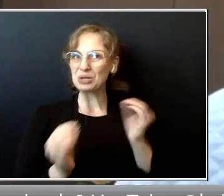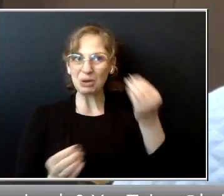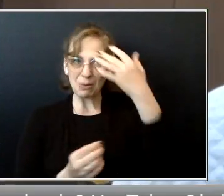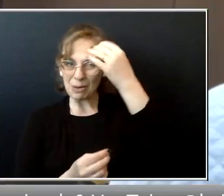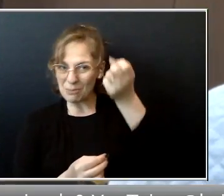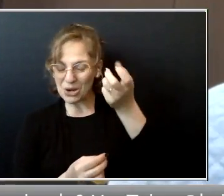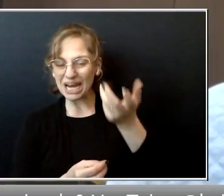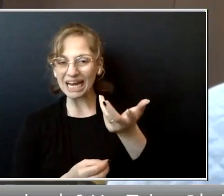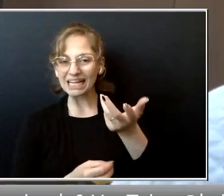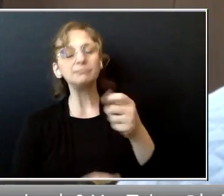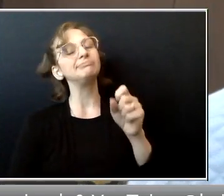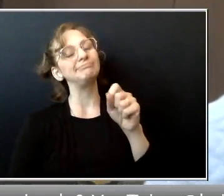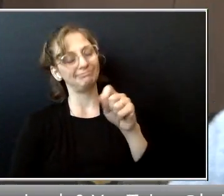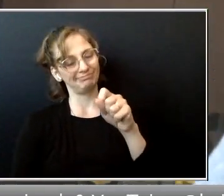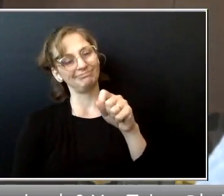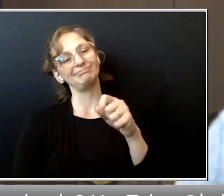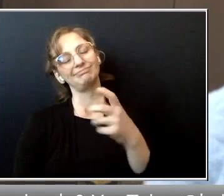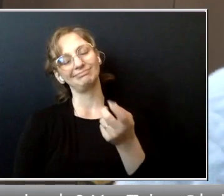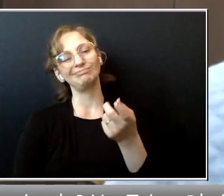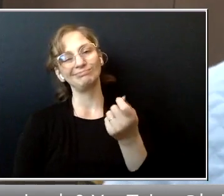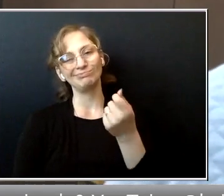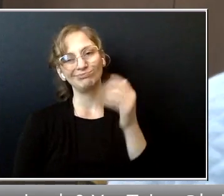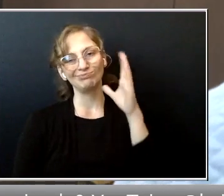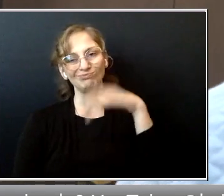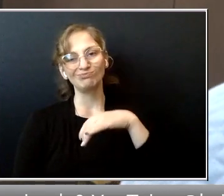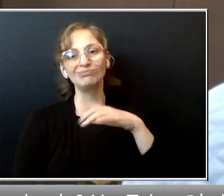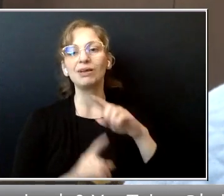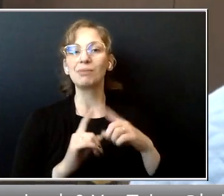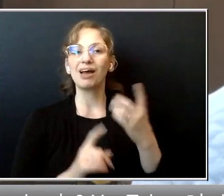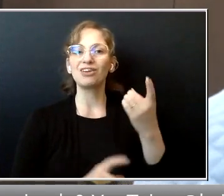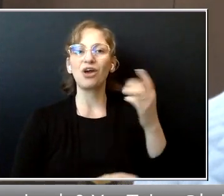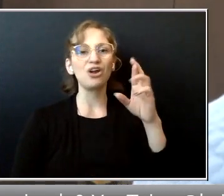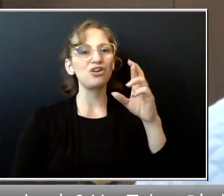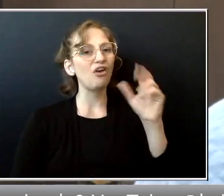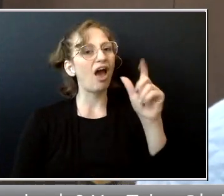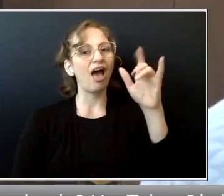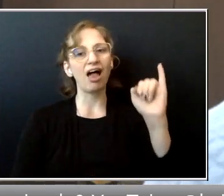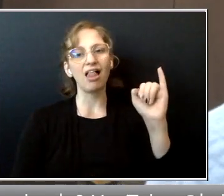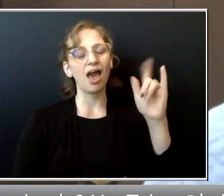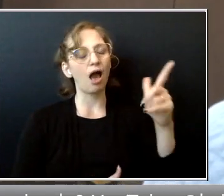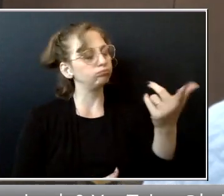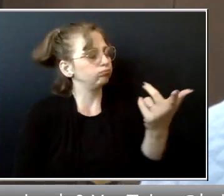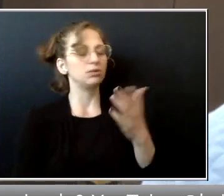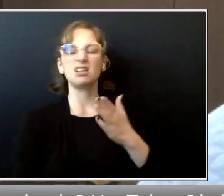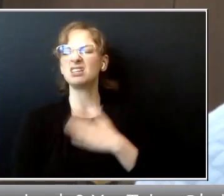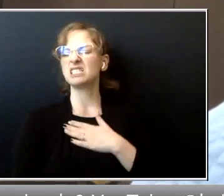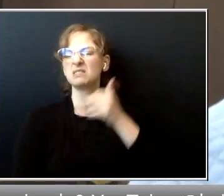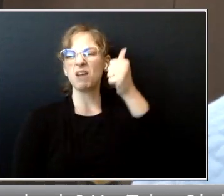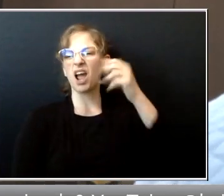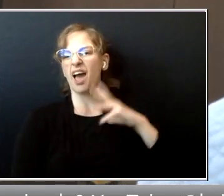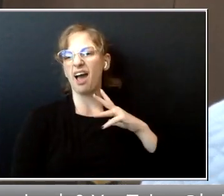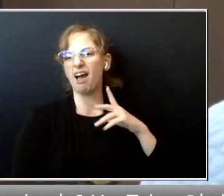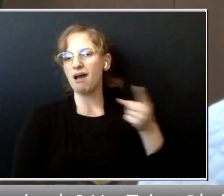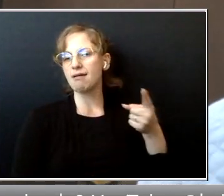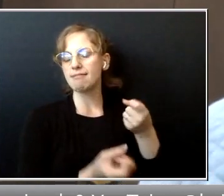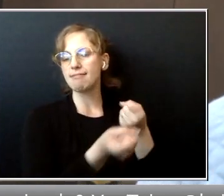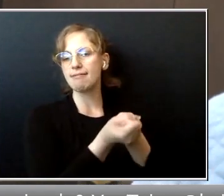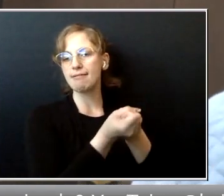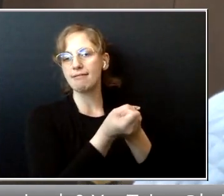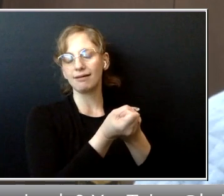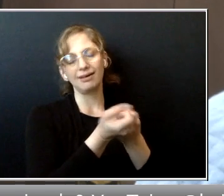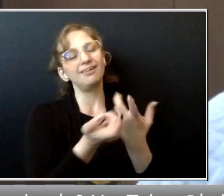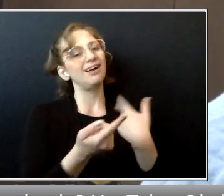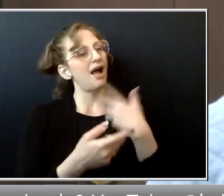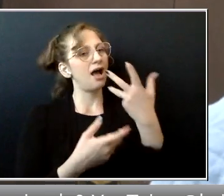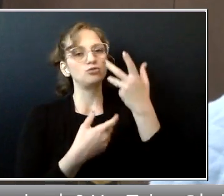Yeah, it is a little bit, but Dr. Ali, he's my guy. So I trusted him from the start. The entire